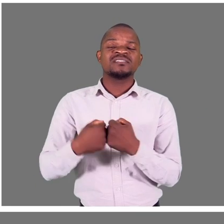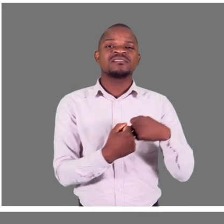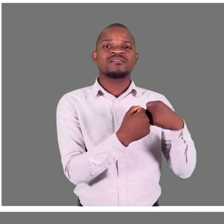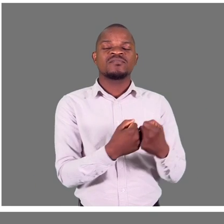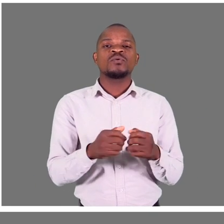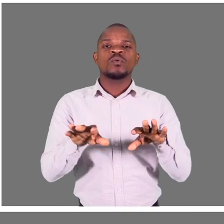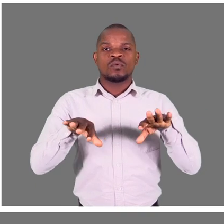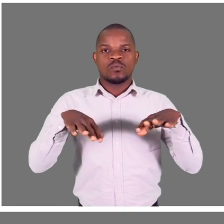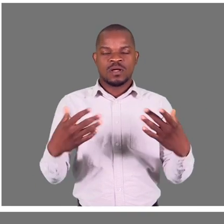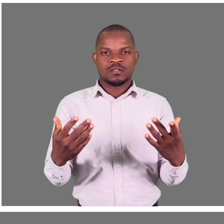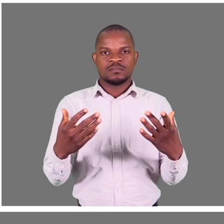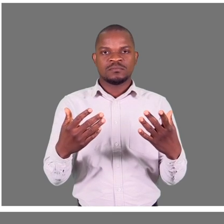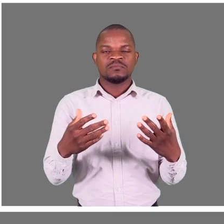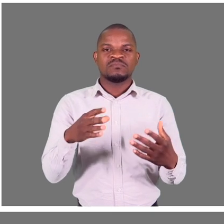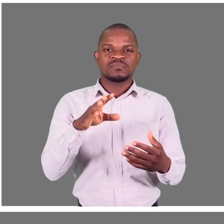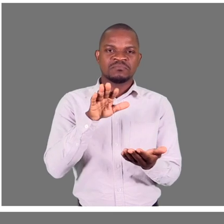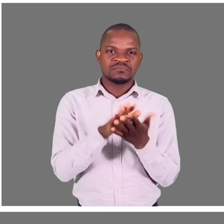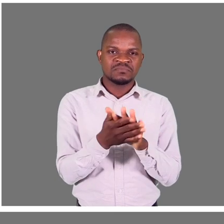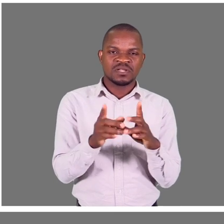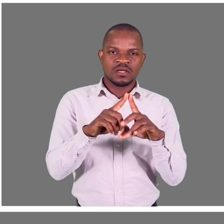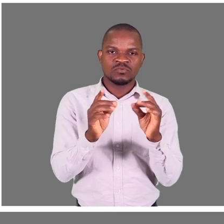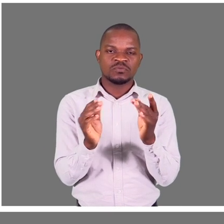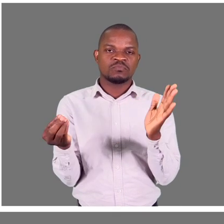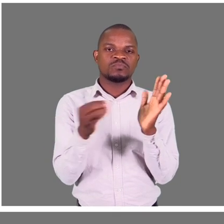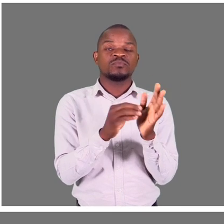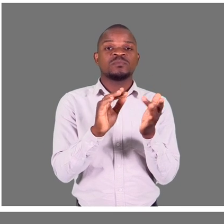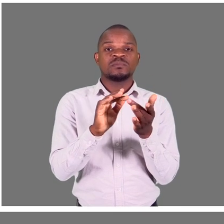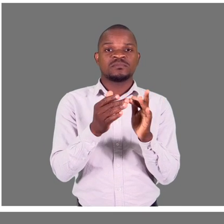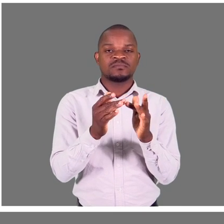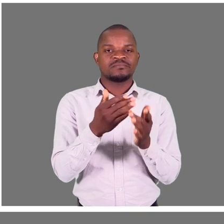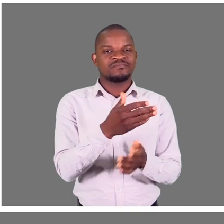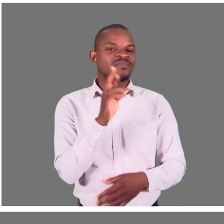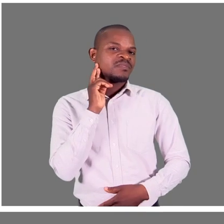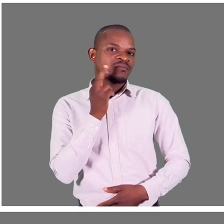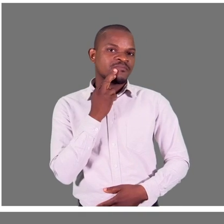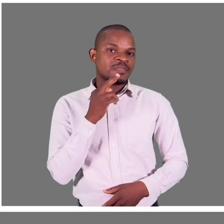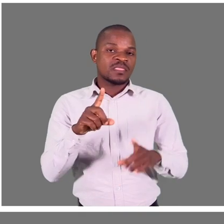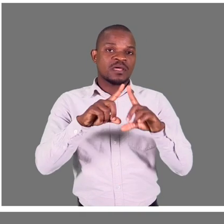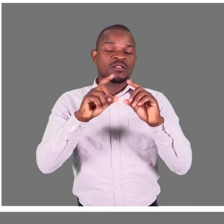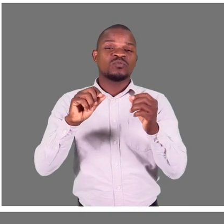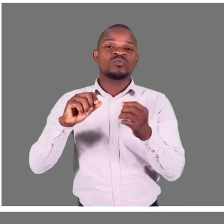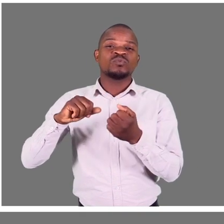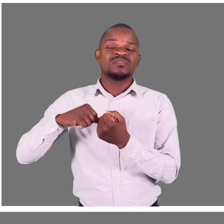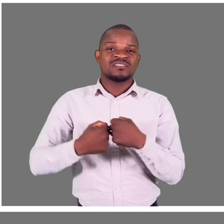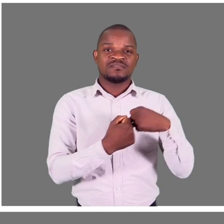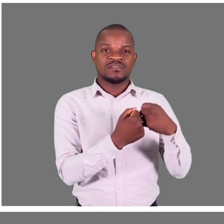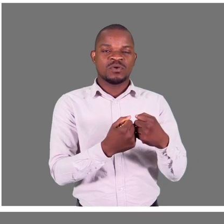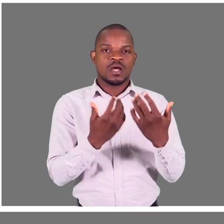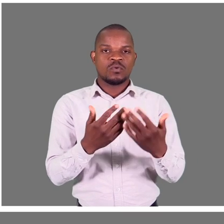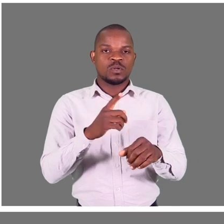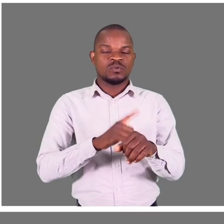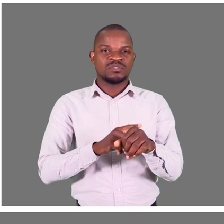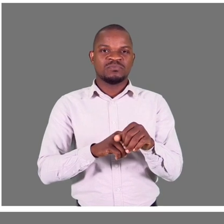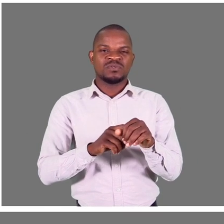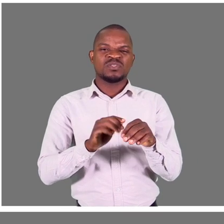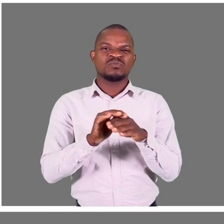directly connect to the company. What are the challenges of the digital era to have all services on